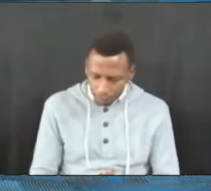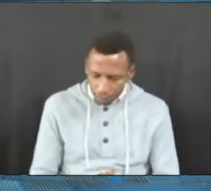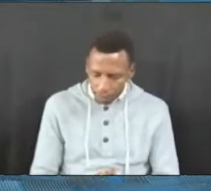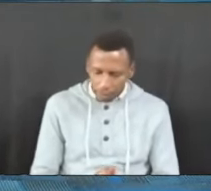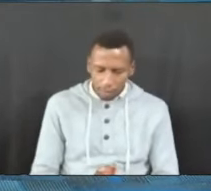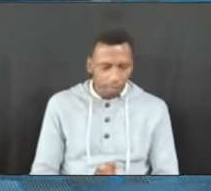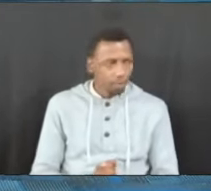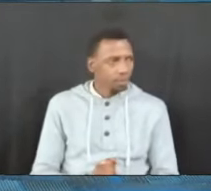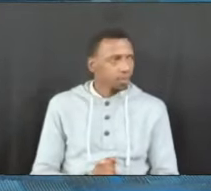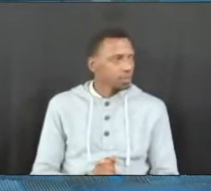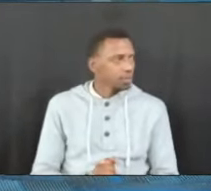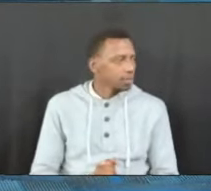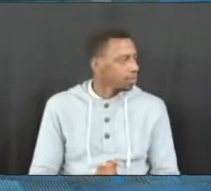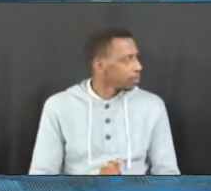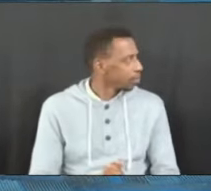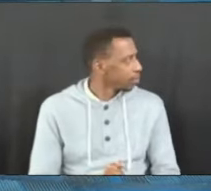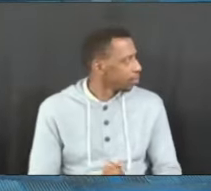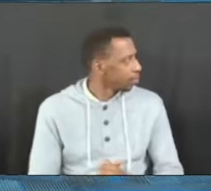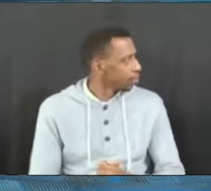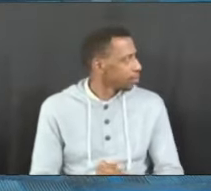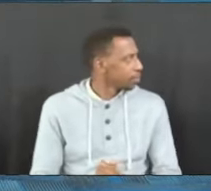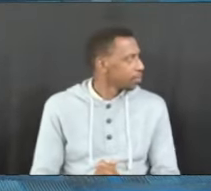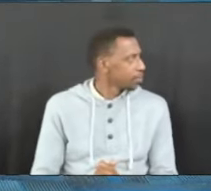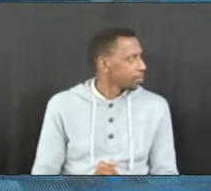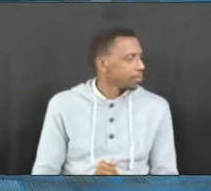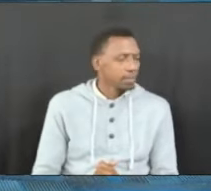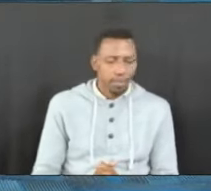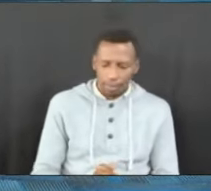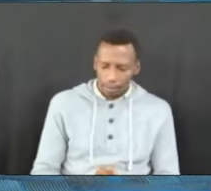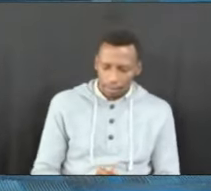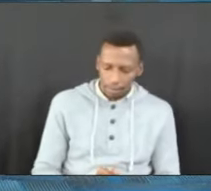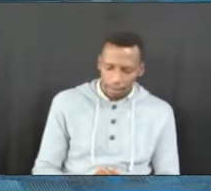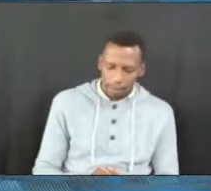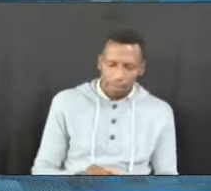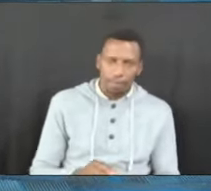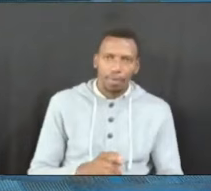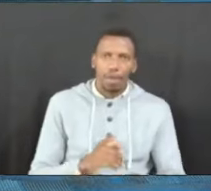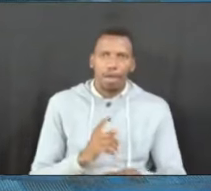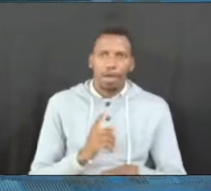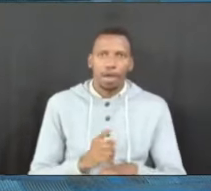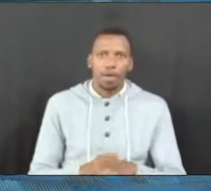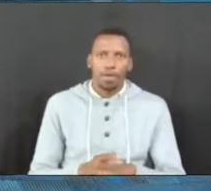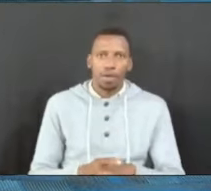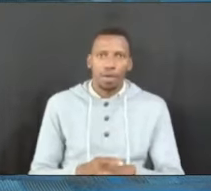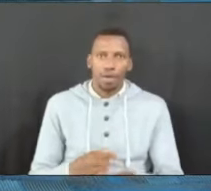I will do something wrong, they'll catch up. "When I